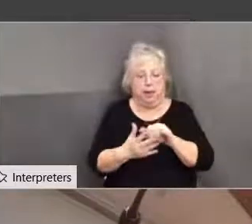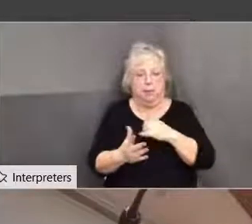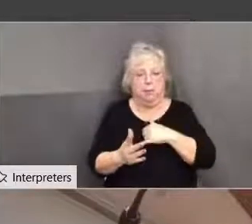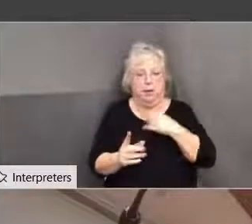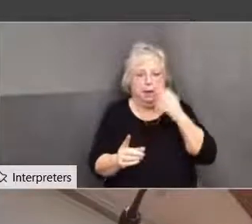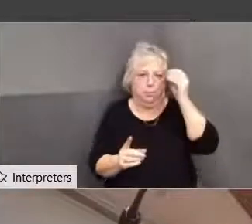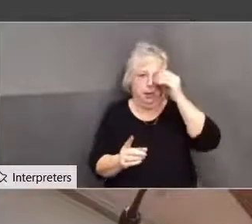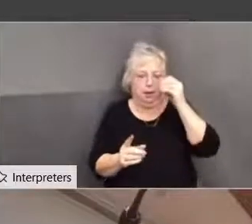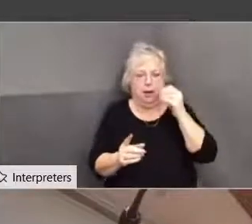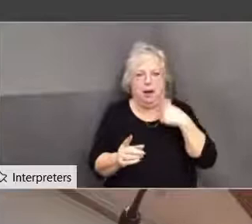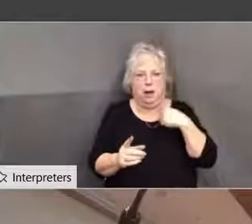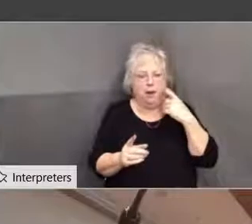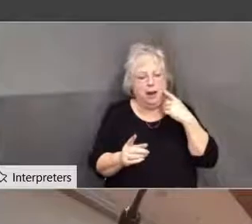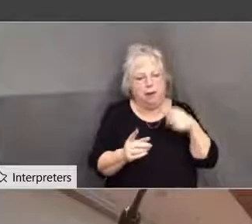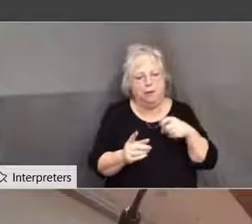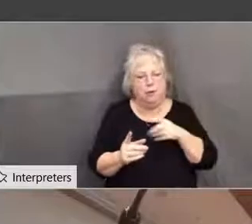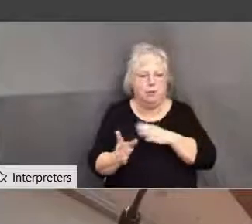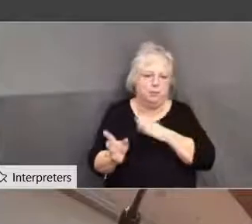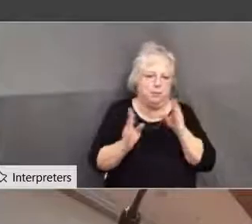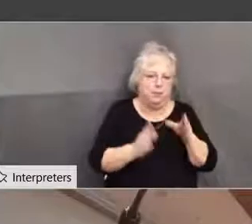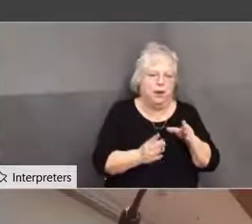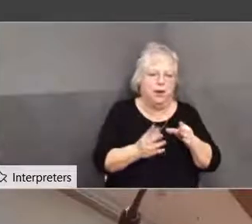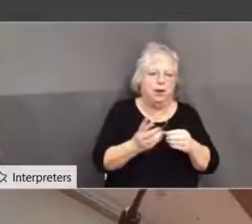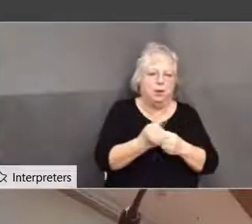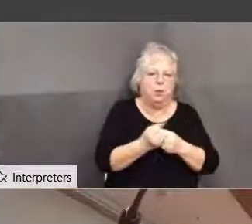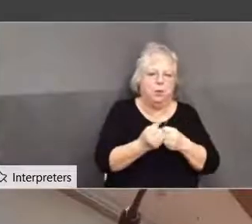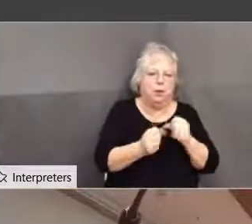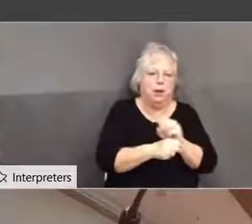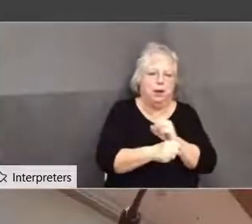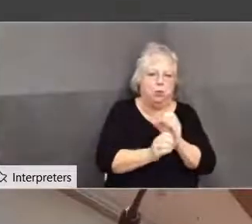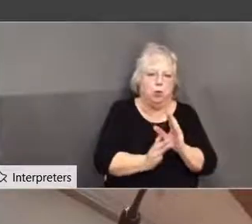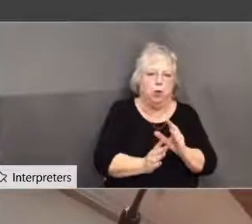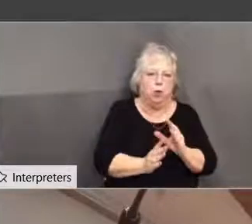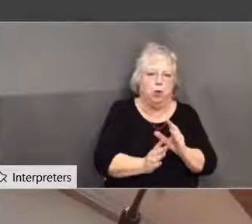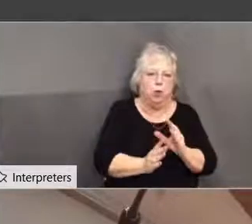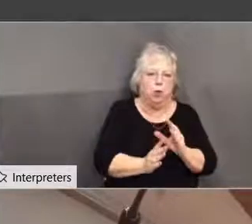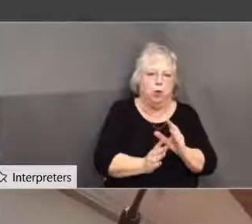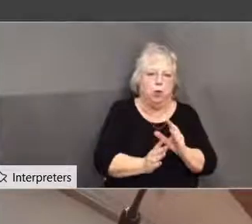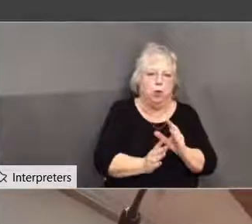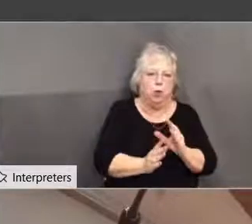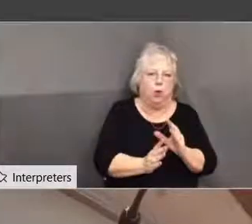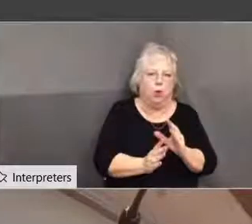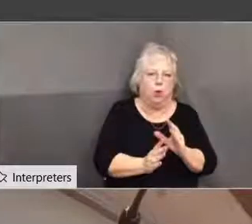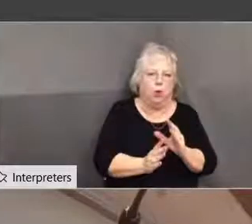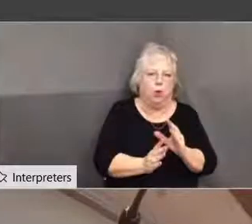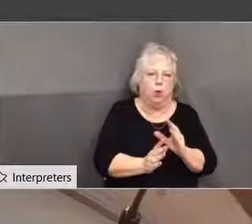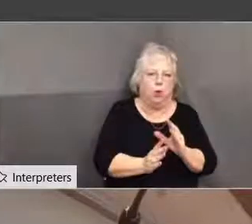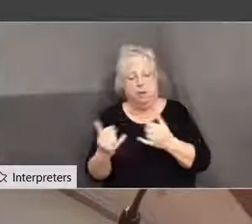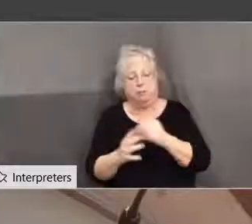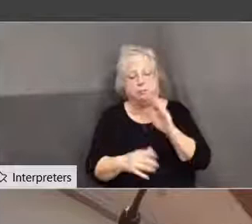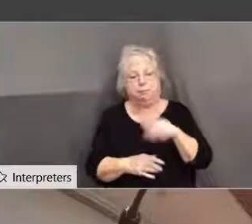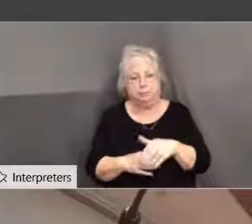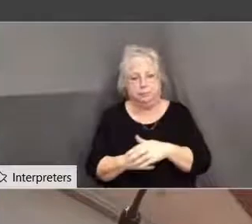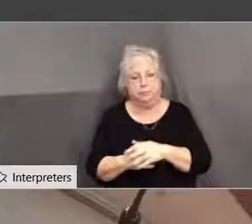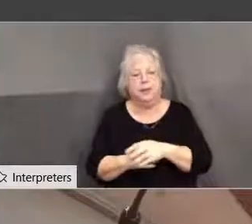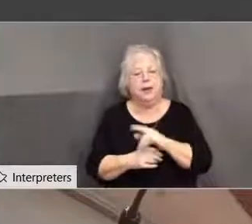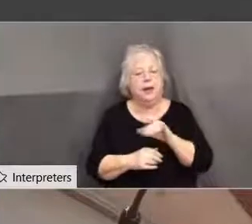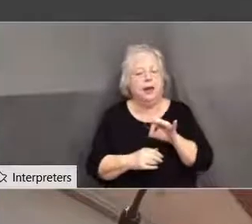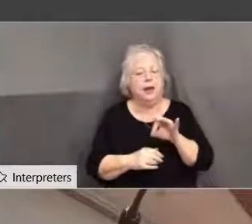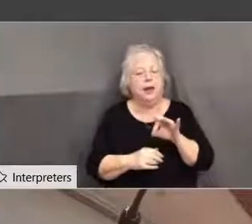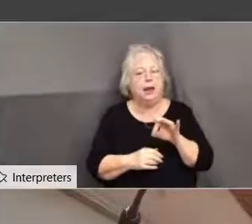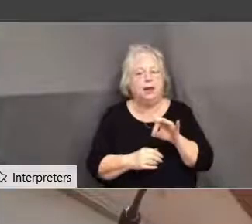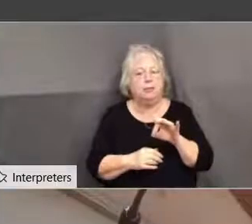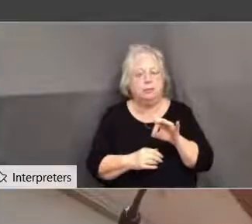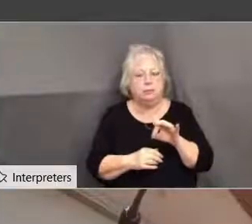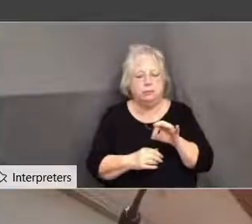and how we take care of them. Now, if Frank says money-wise, we have to go the other way. You know, I'm not